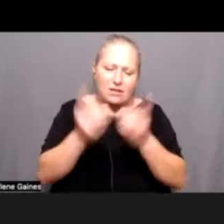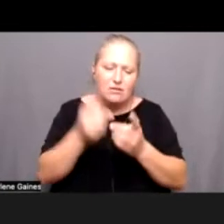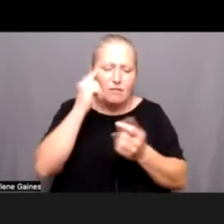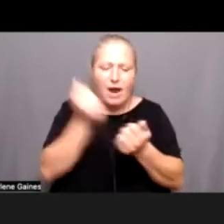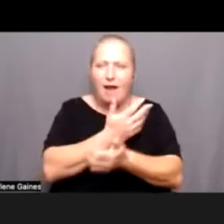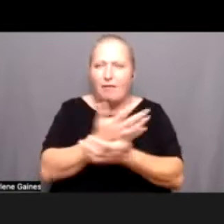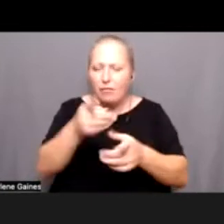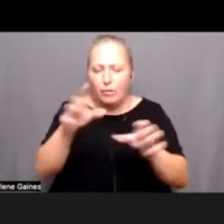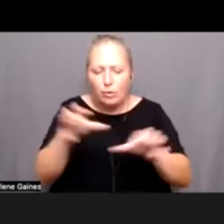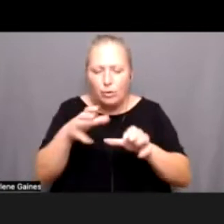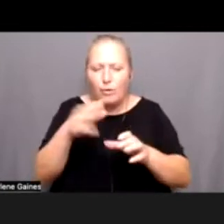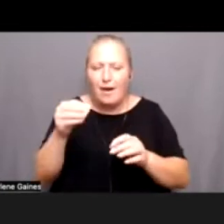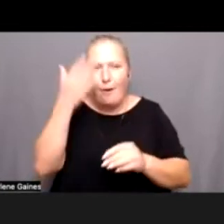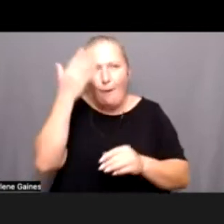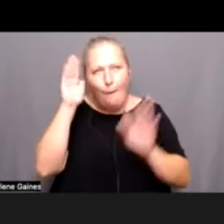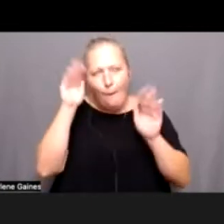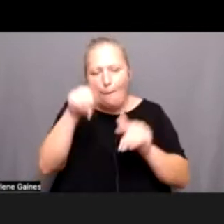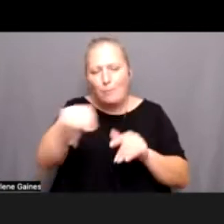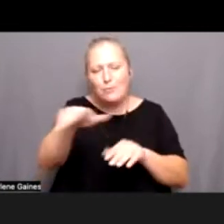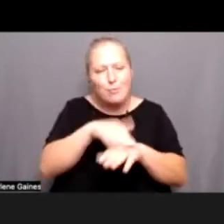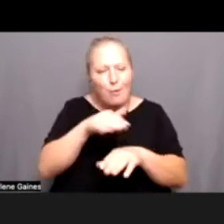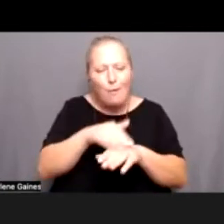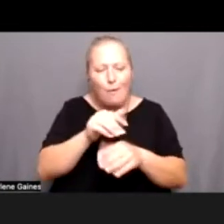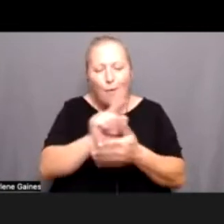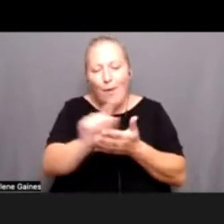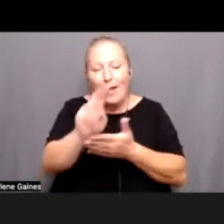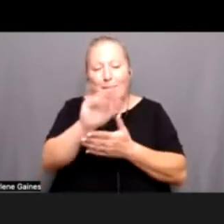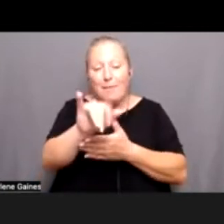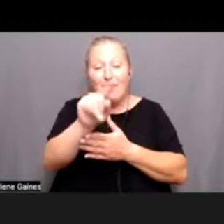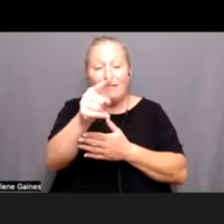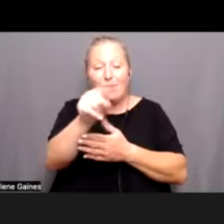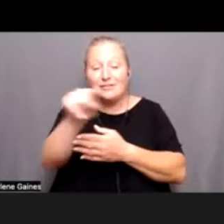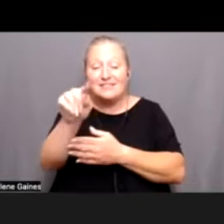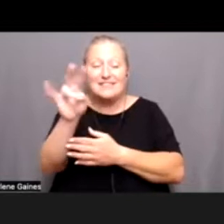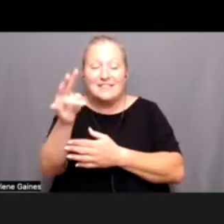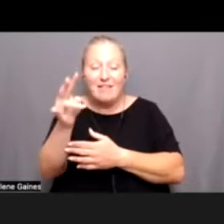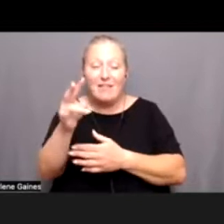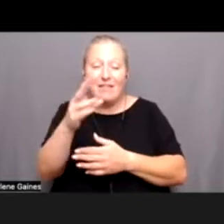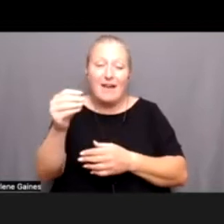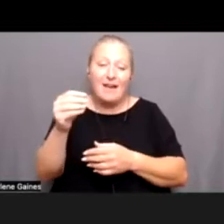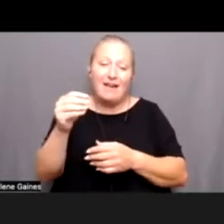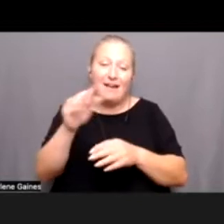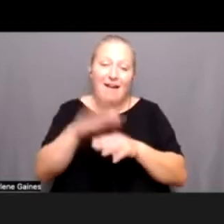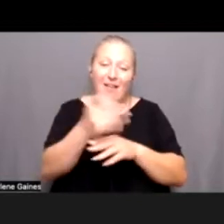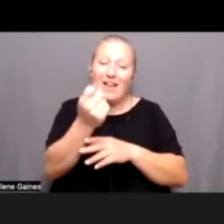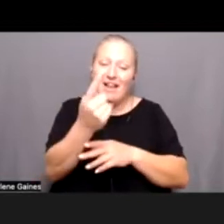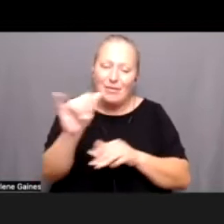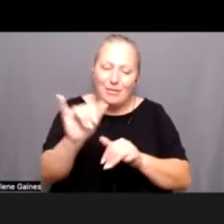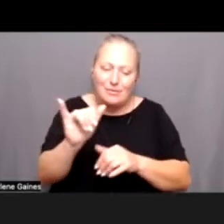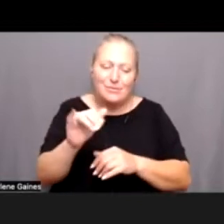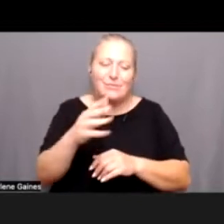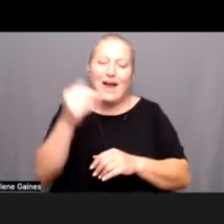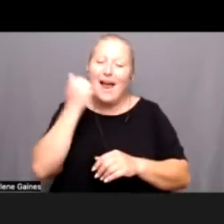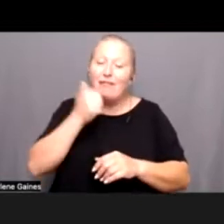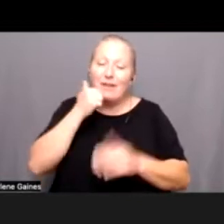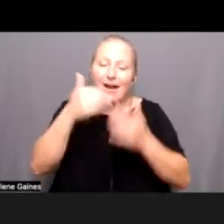and I hope you get spoiled the week of May 1st through 7th and on the 11th as well, and every